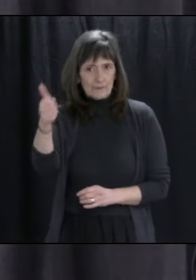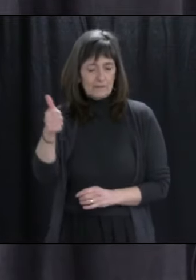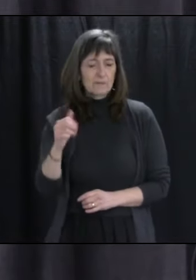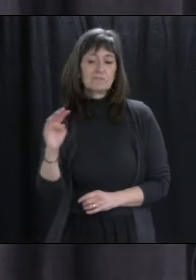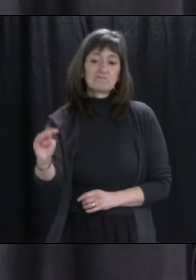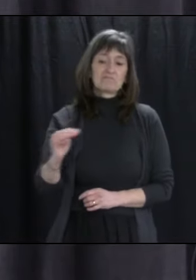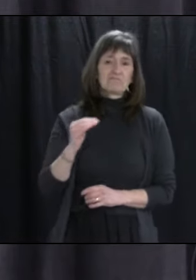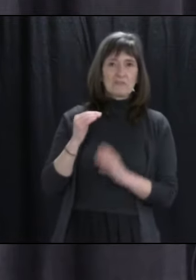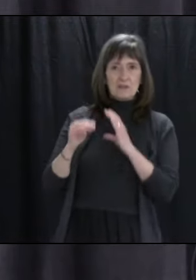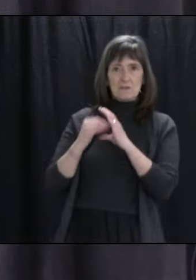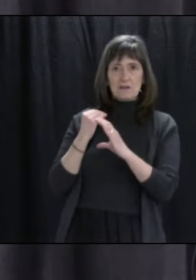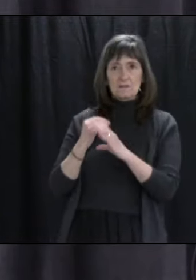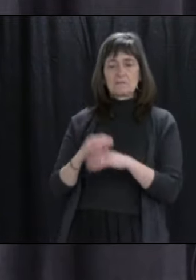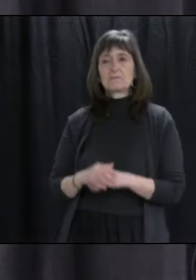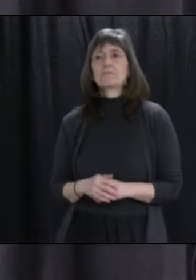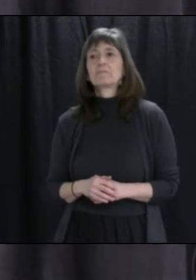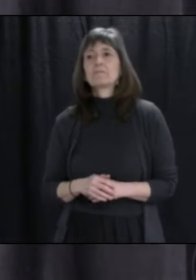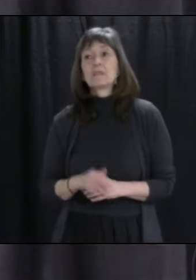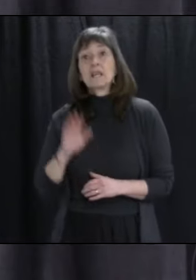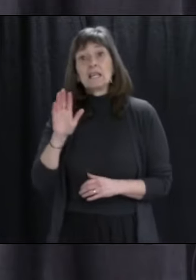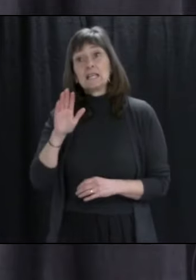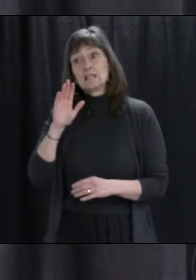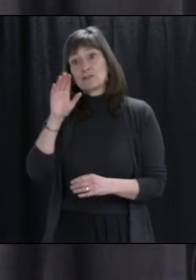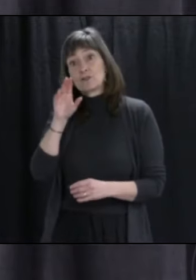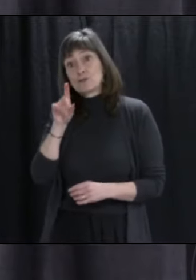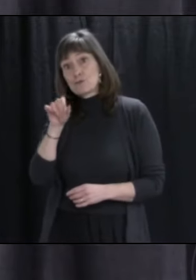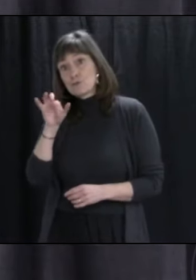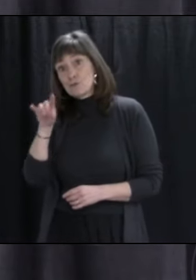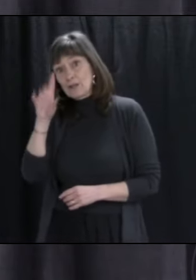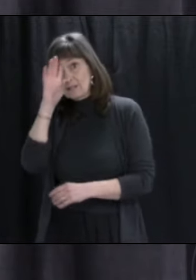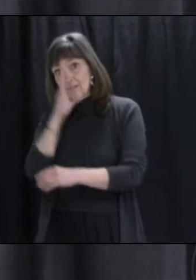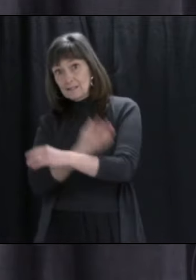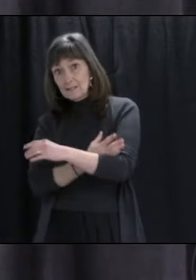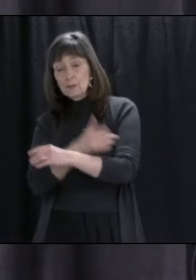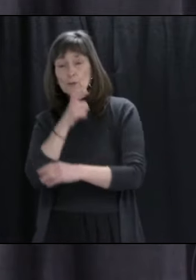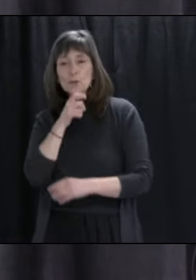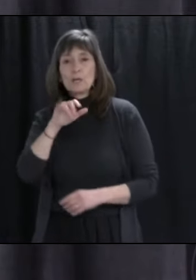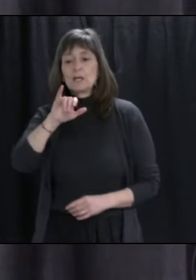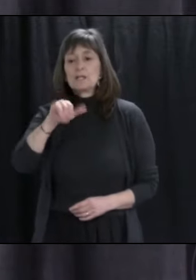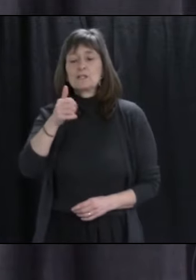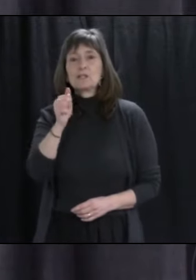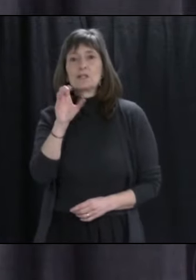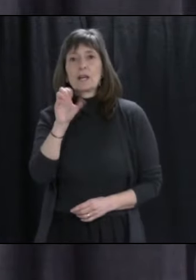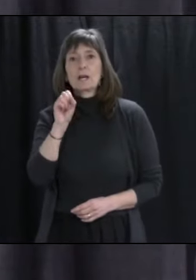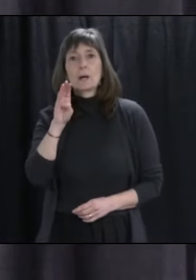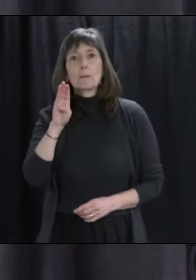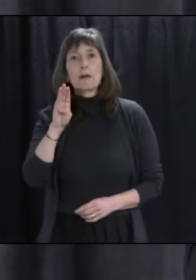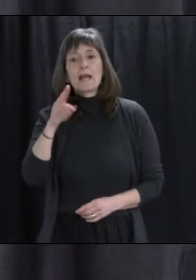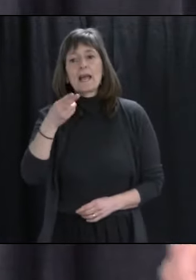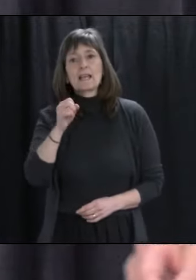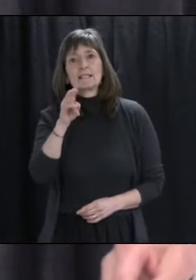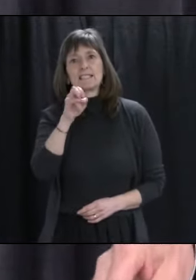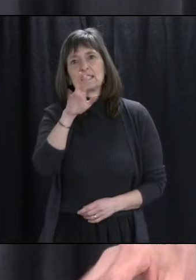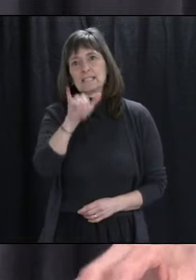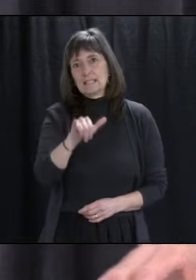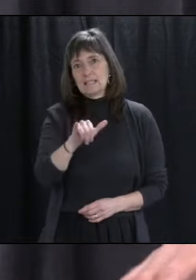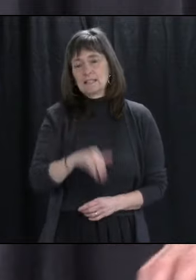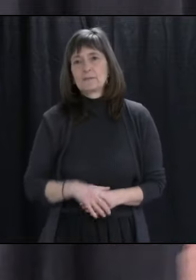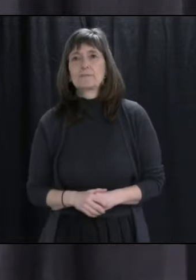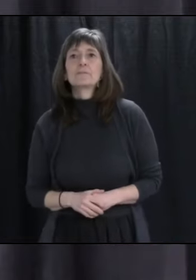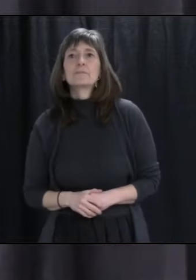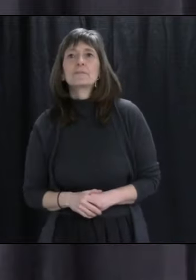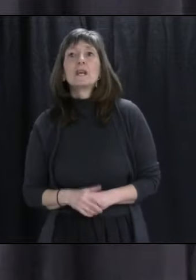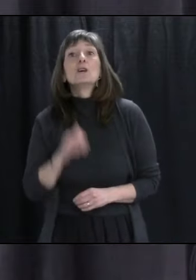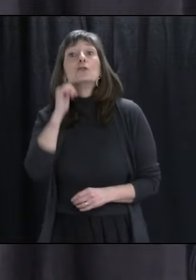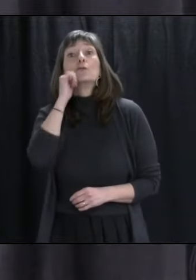His grandson, and I could use his name, was Jacob Anstey. Jacob is celebrating his 7th